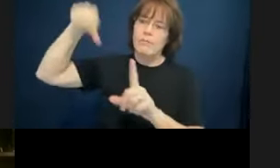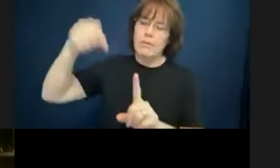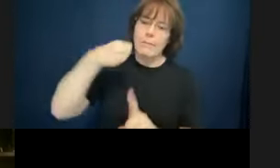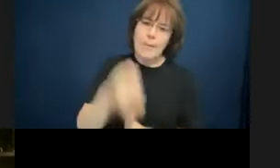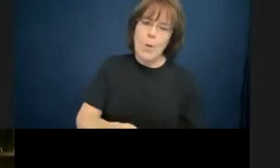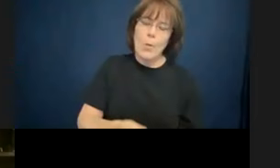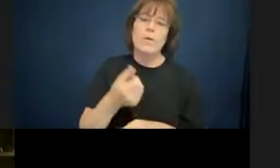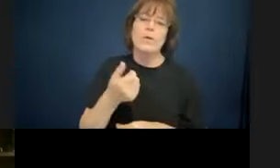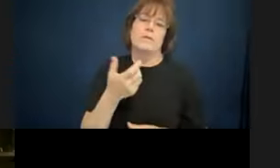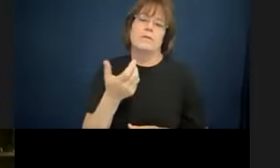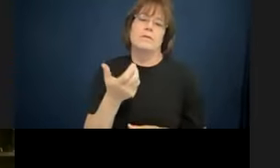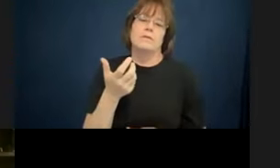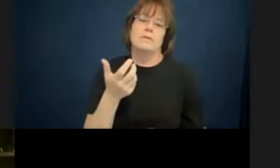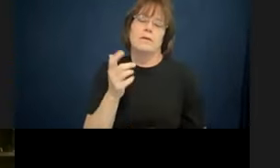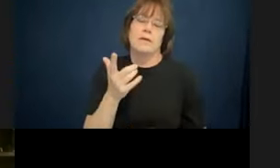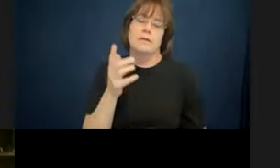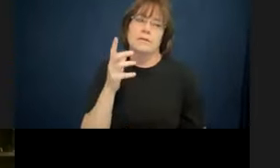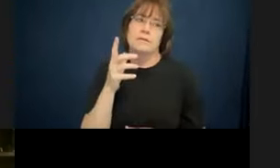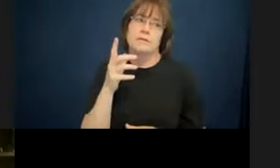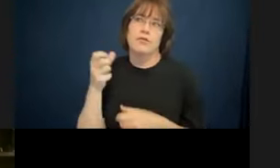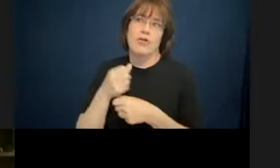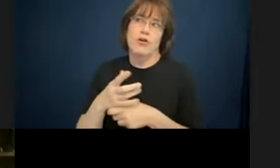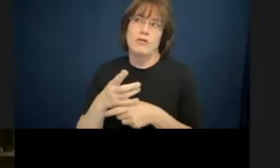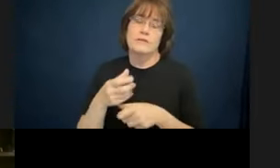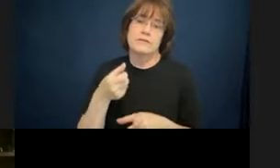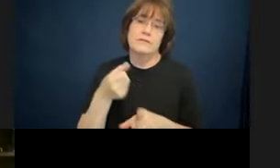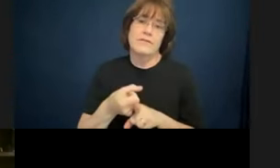is pretty clear. Yeah.